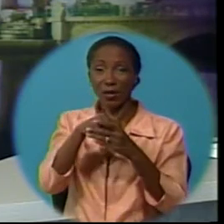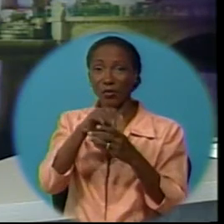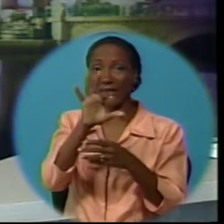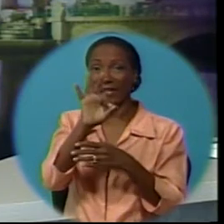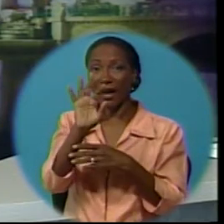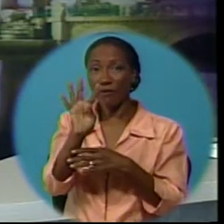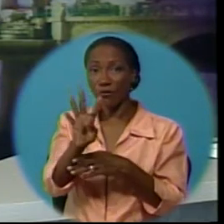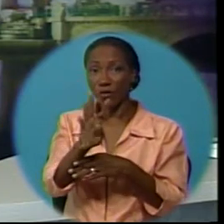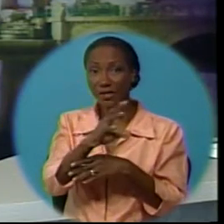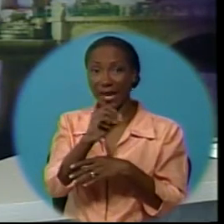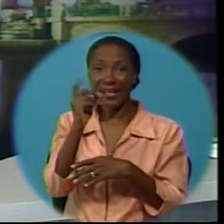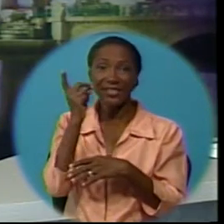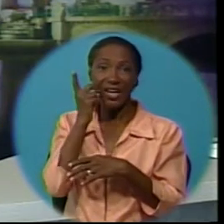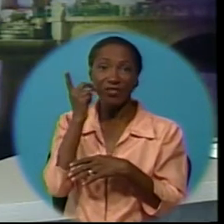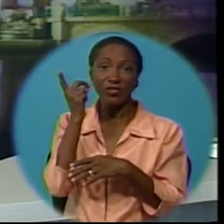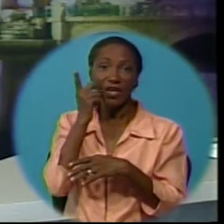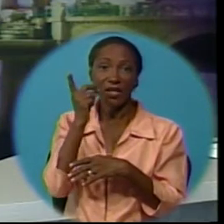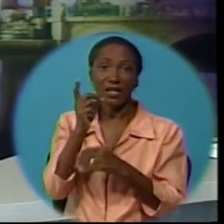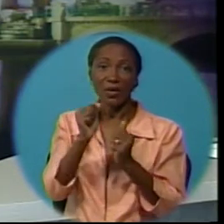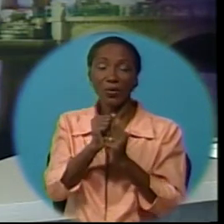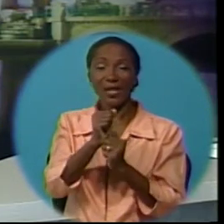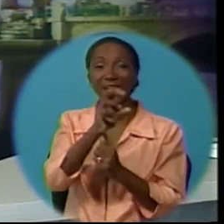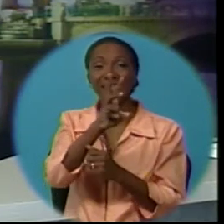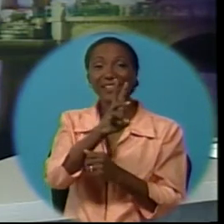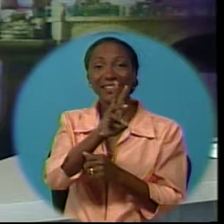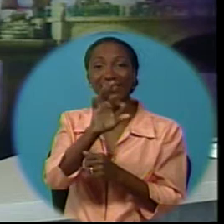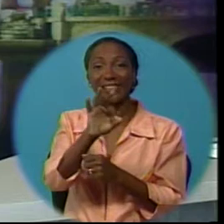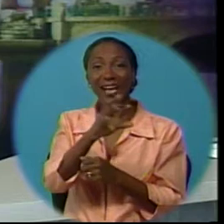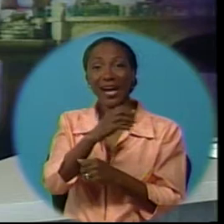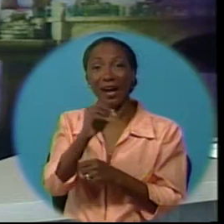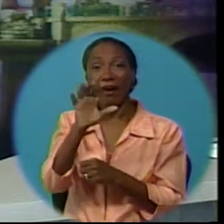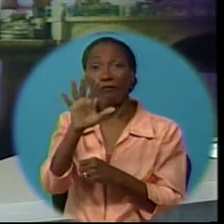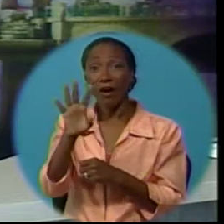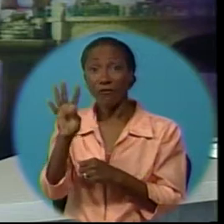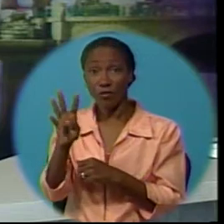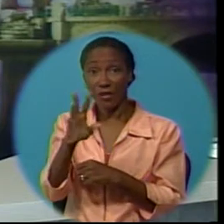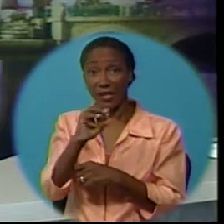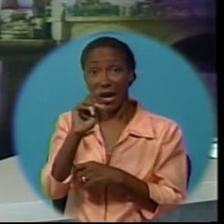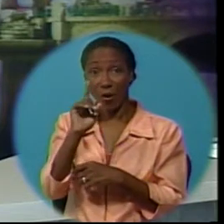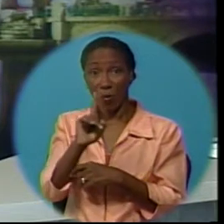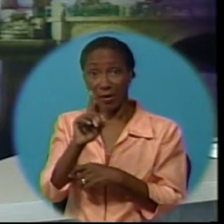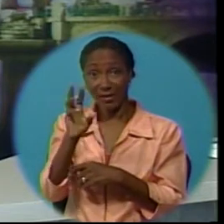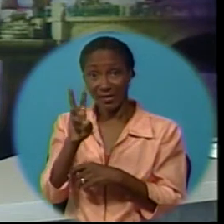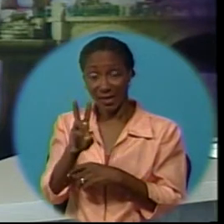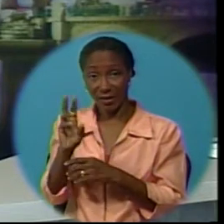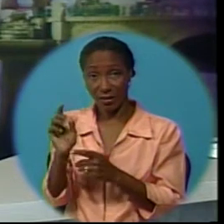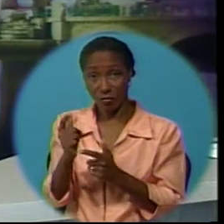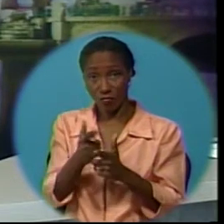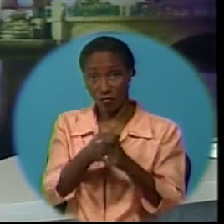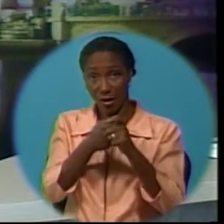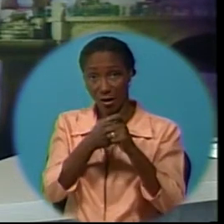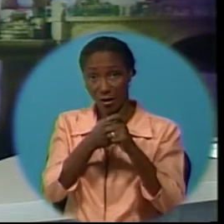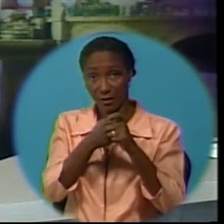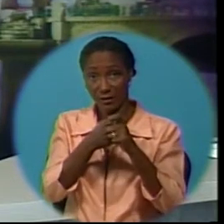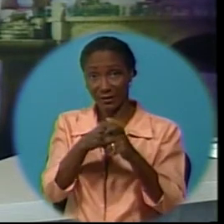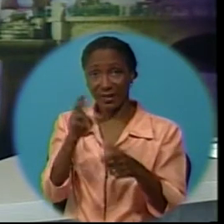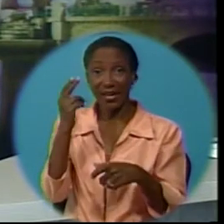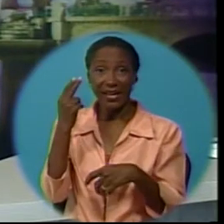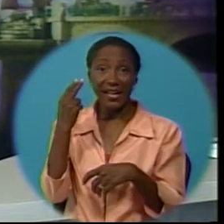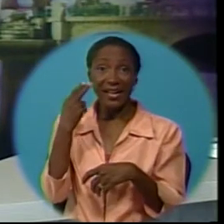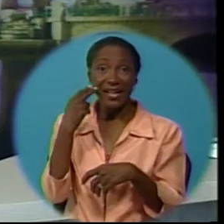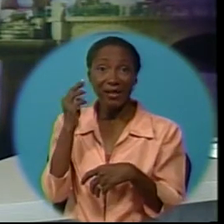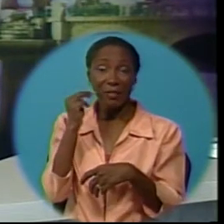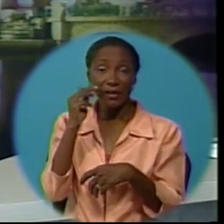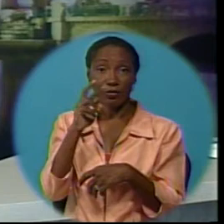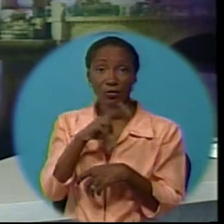and DeAndre Doughton with 69. She had 5 fours and a 6. Tysia Knight added 34, and Haley Matthews 22.